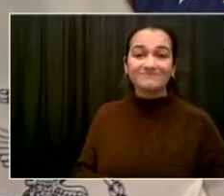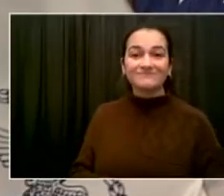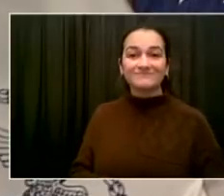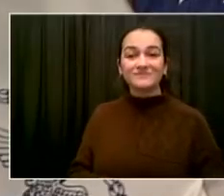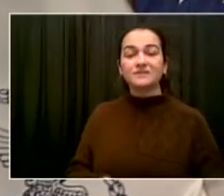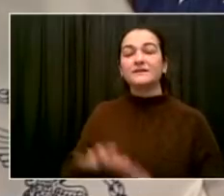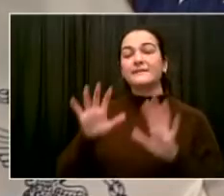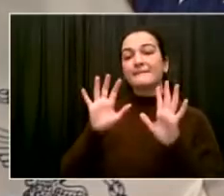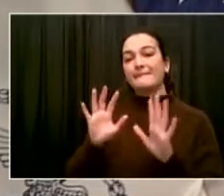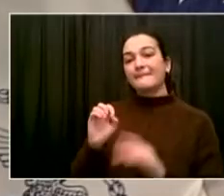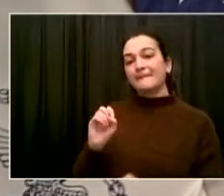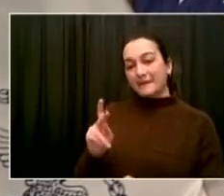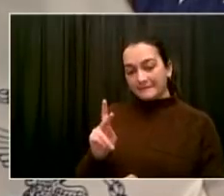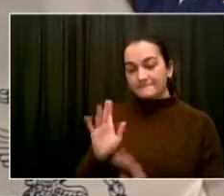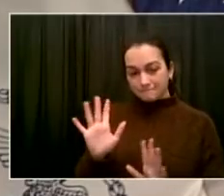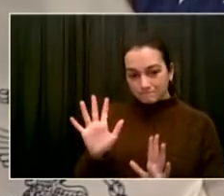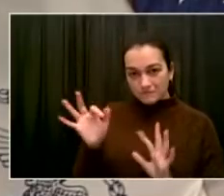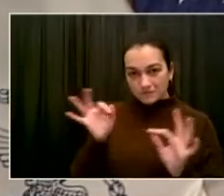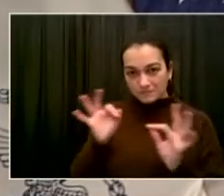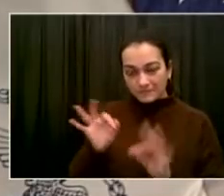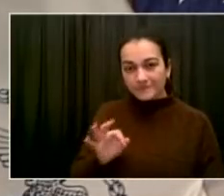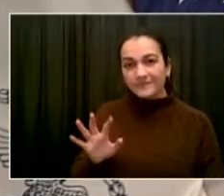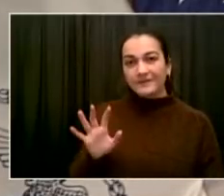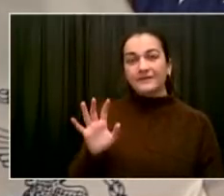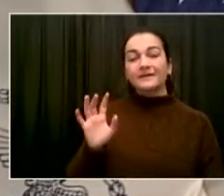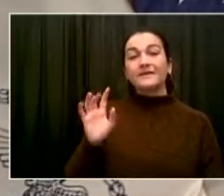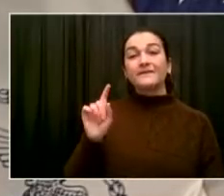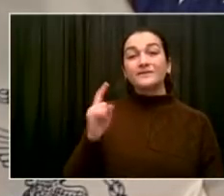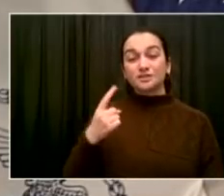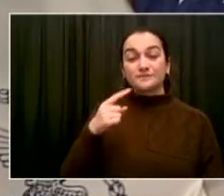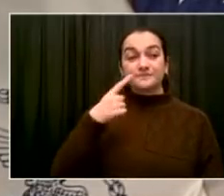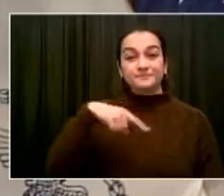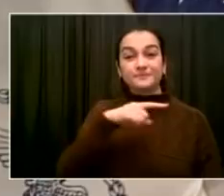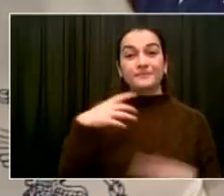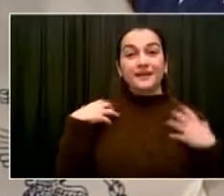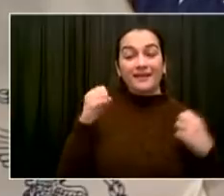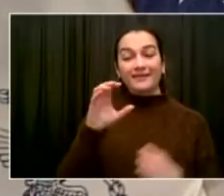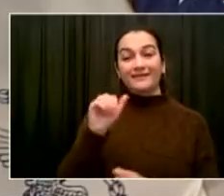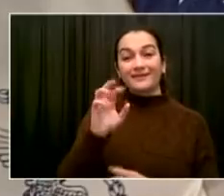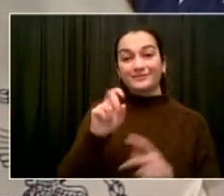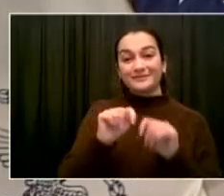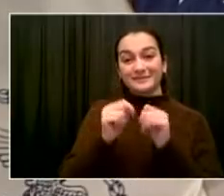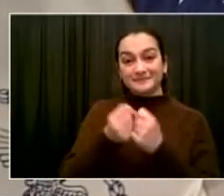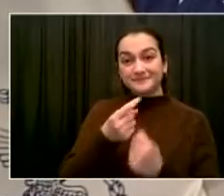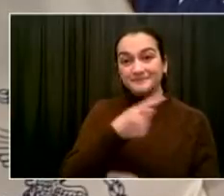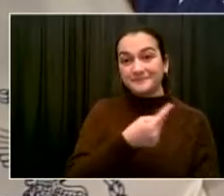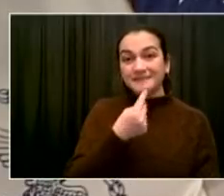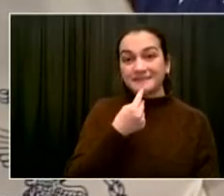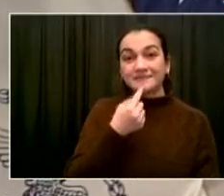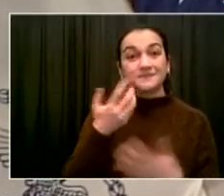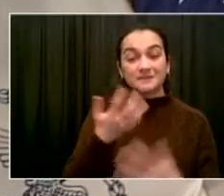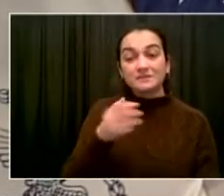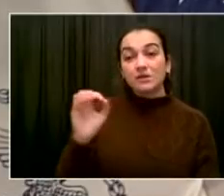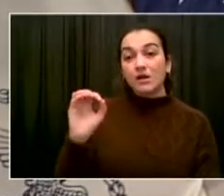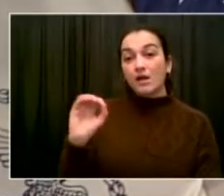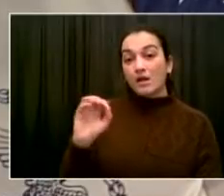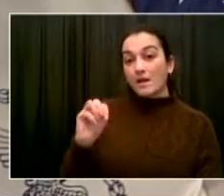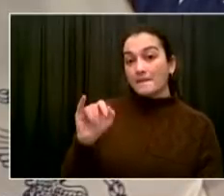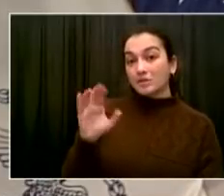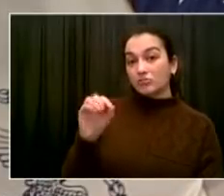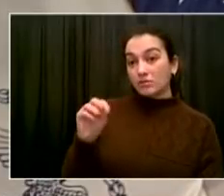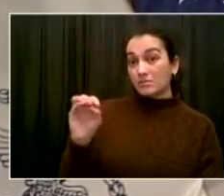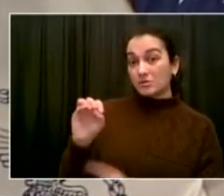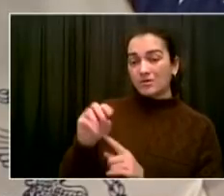I've heard from our healthcare leadership, again, this is a very temporary phenomenon. It's going to be a challenging one, but a temporary one. And there's a big